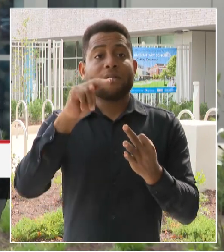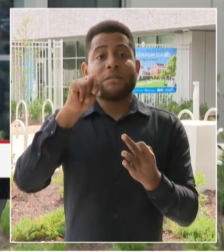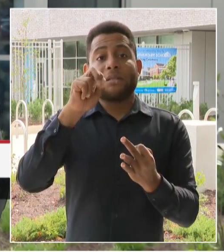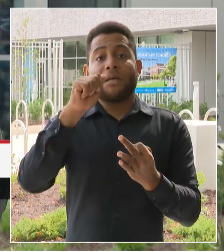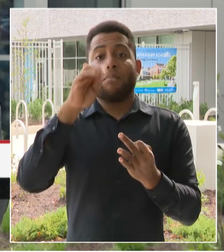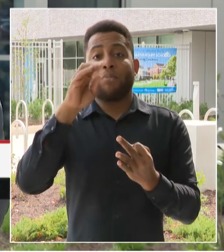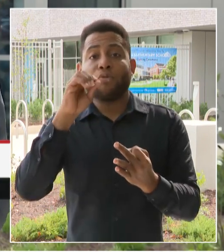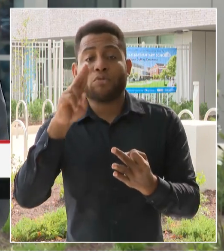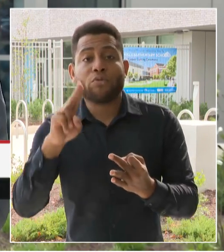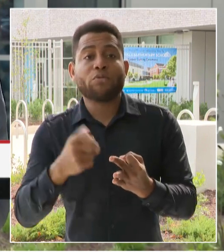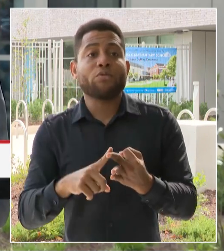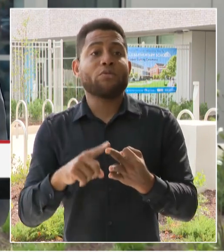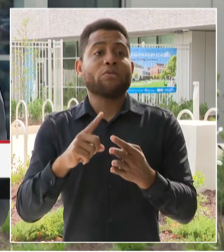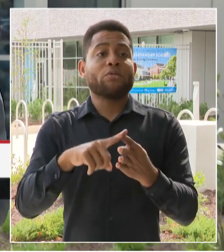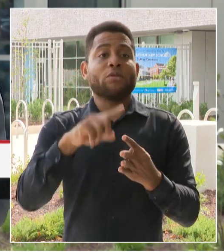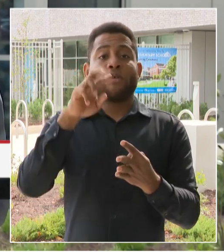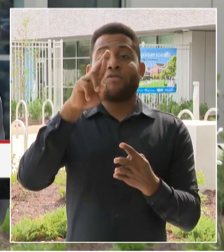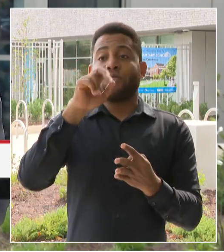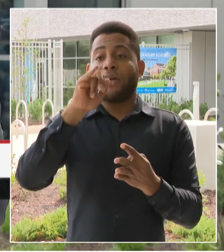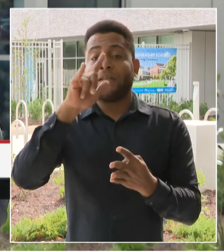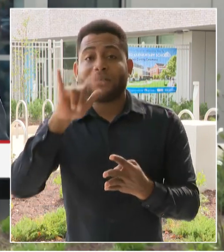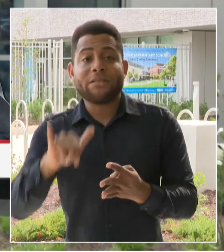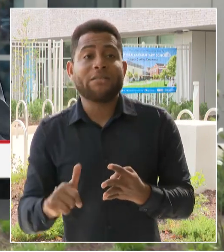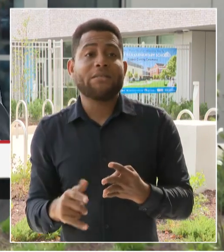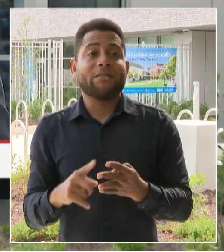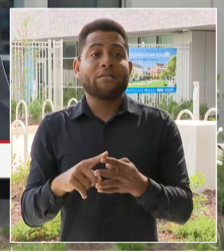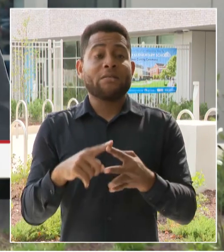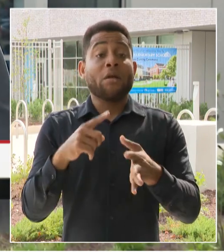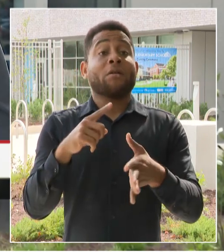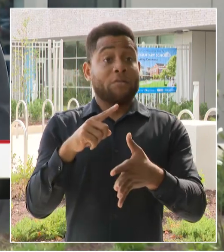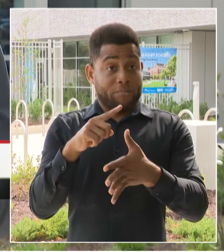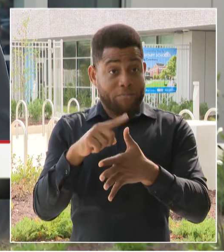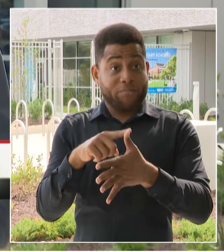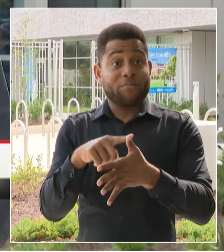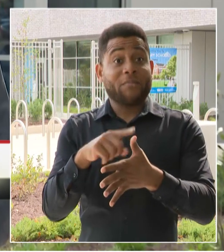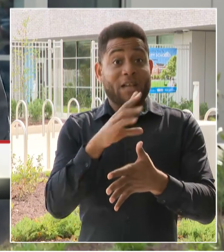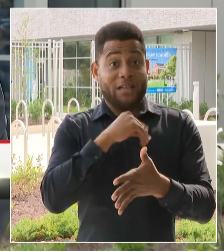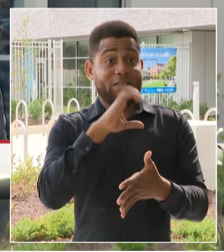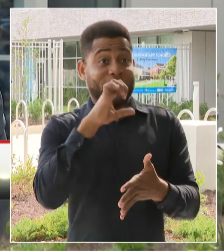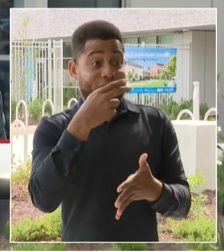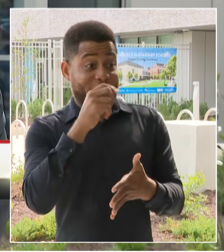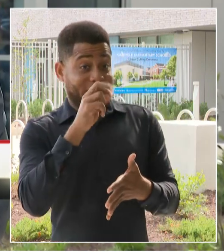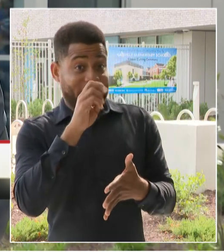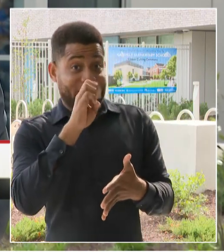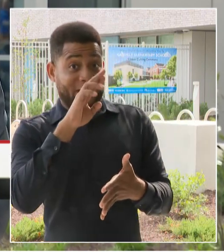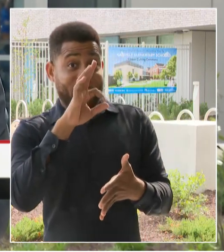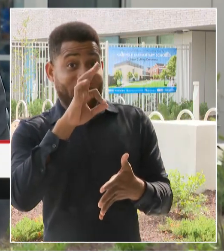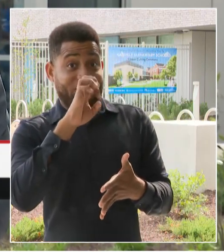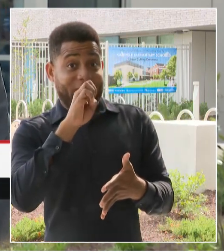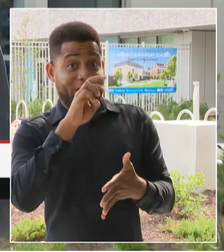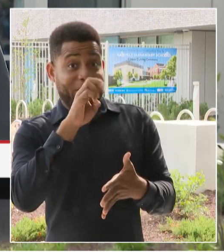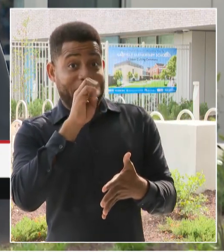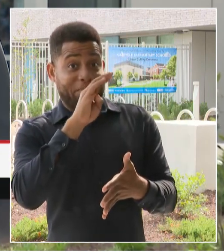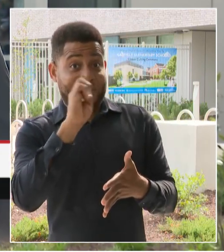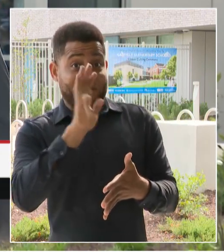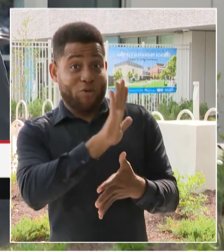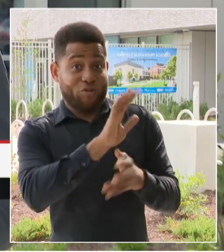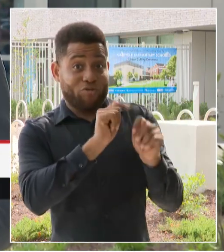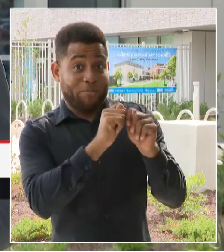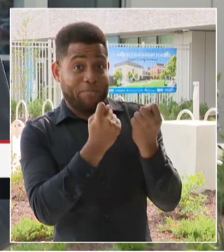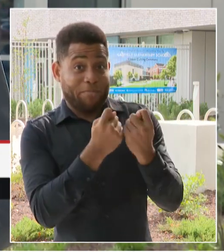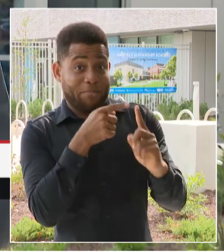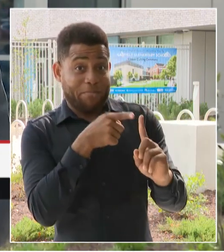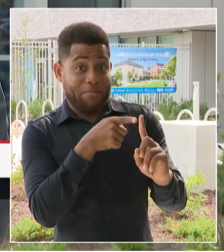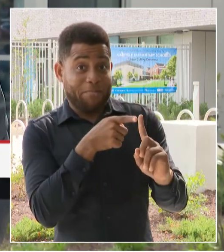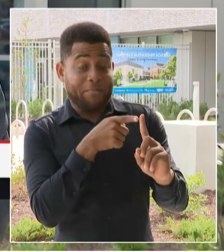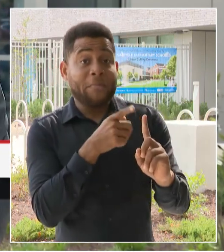steward this project. Also, I want to thank Chancellor Farabee's executive team and central services team for the great work that they do, and the folks that actually designed